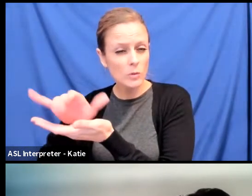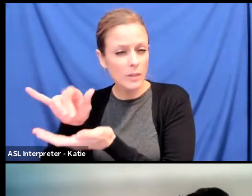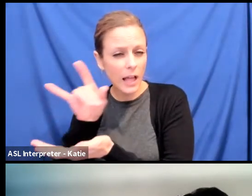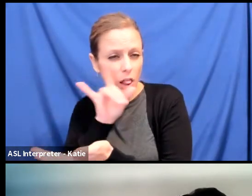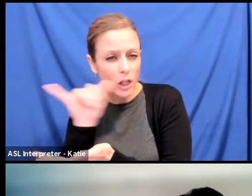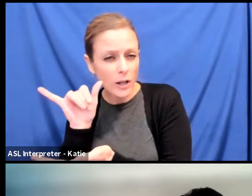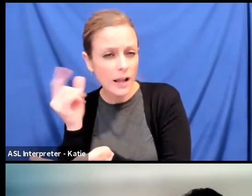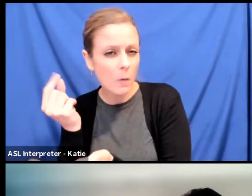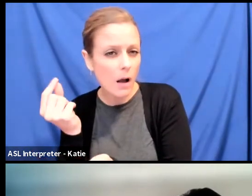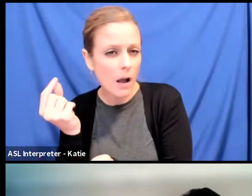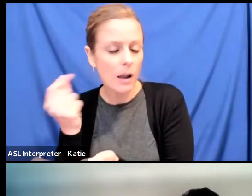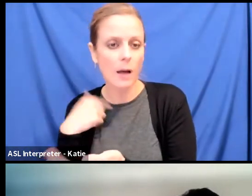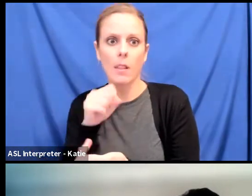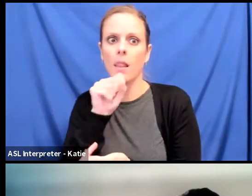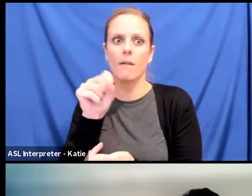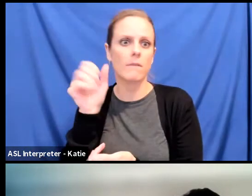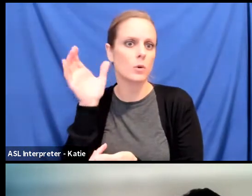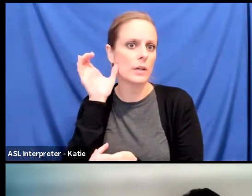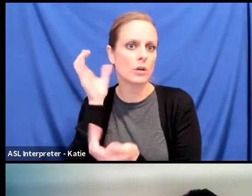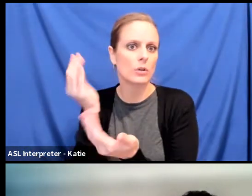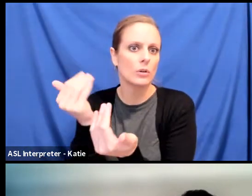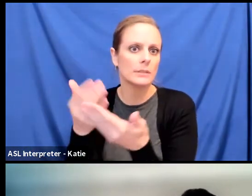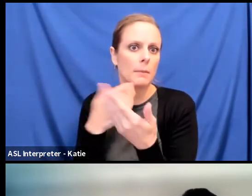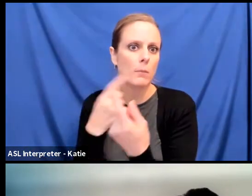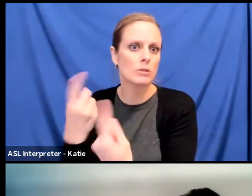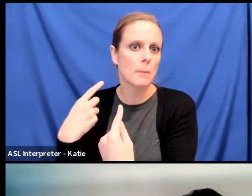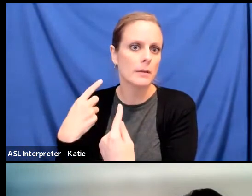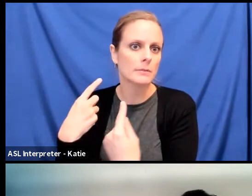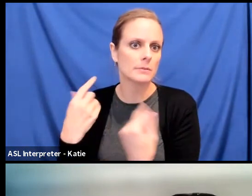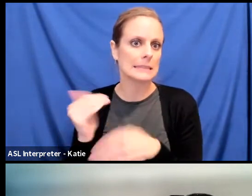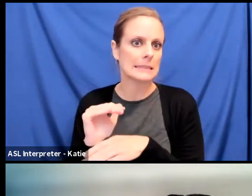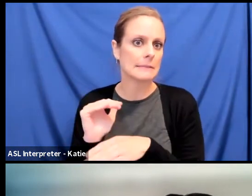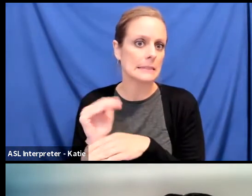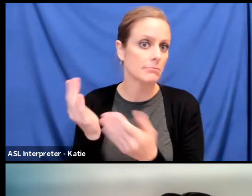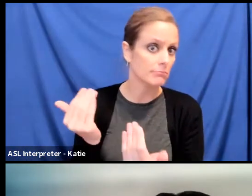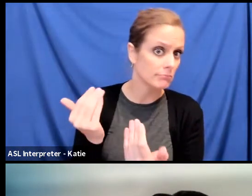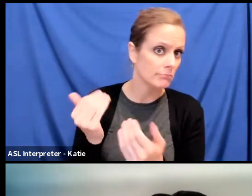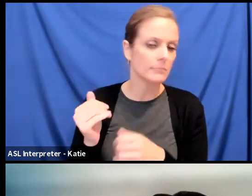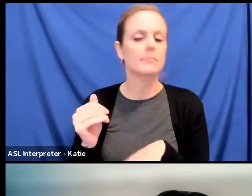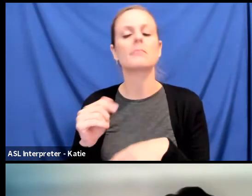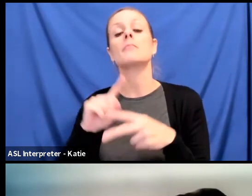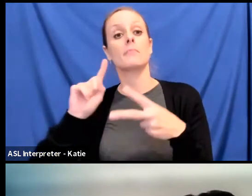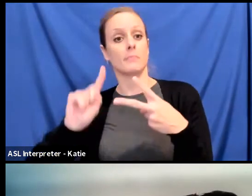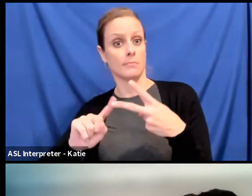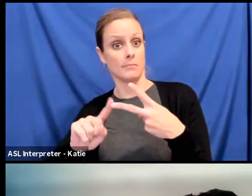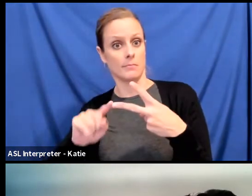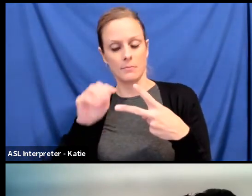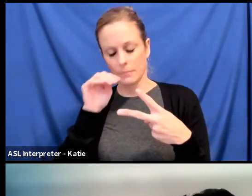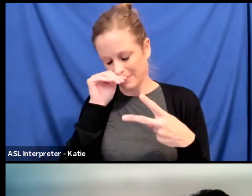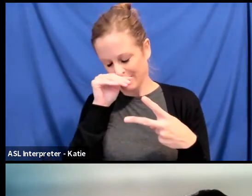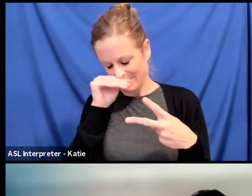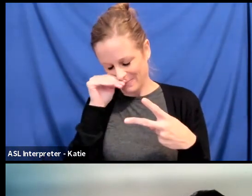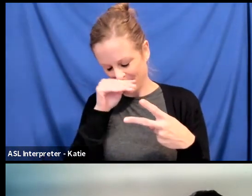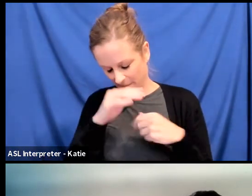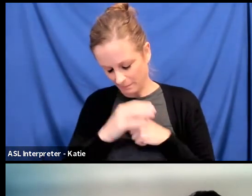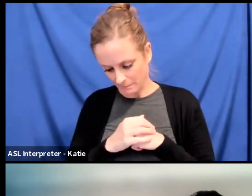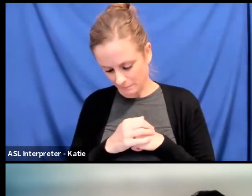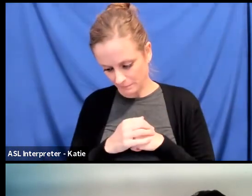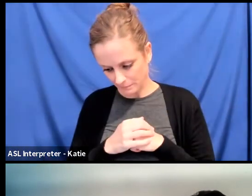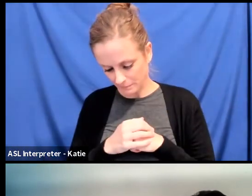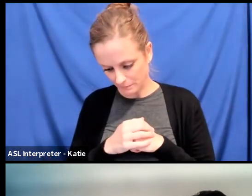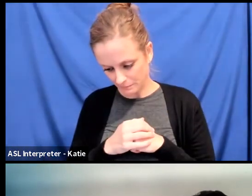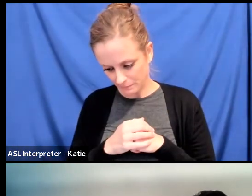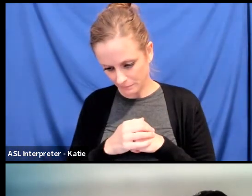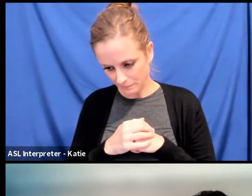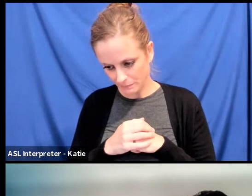I'd love to hear some response to that this evening. And then the other thing is that we did have some interaction